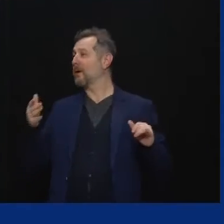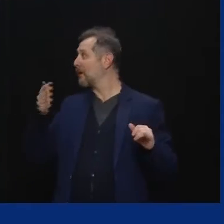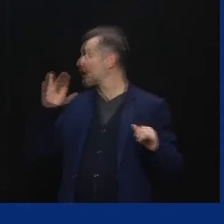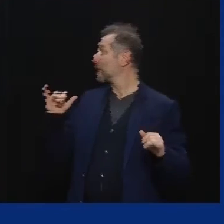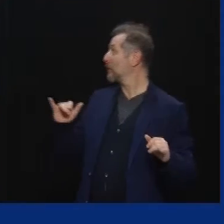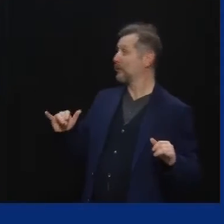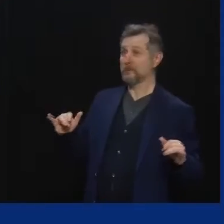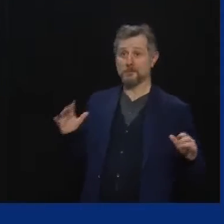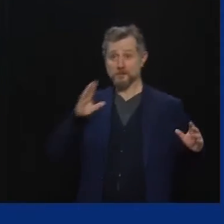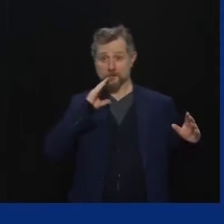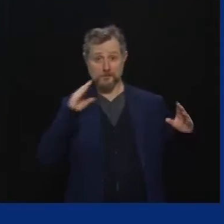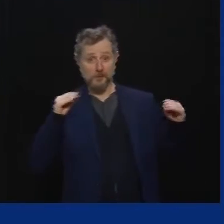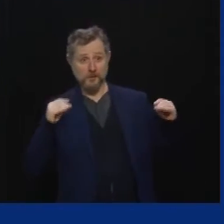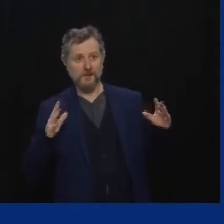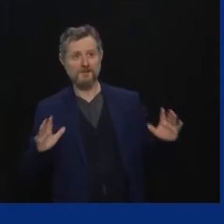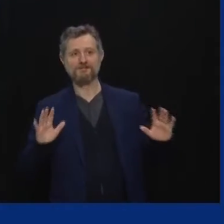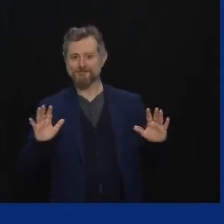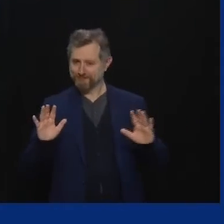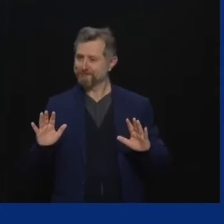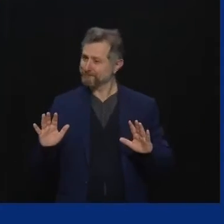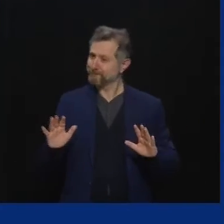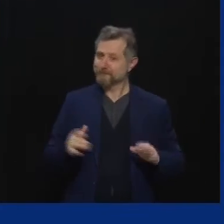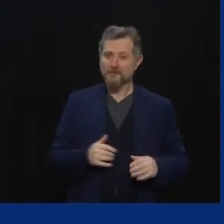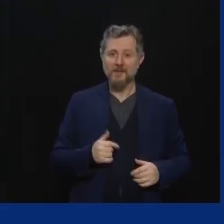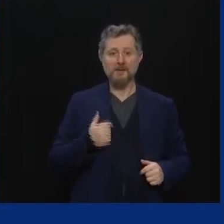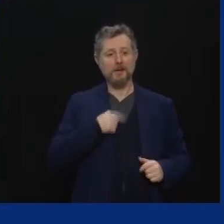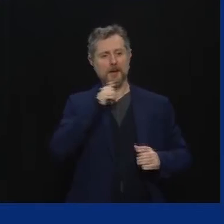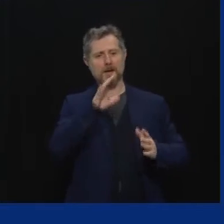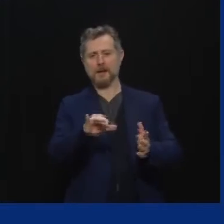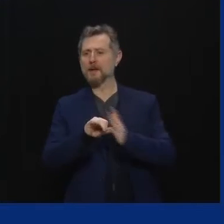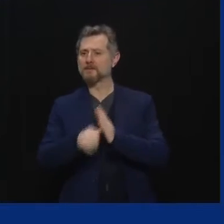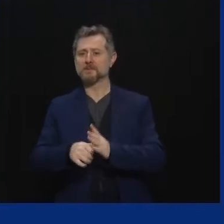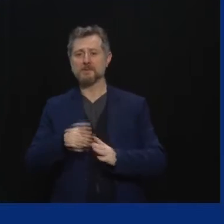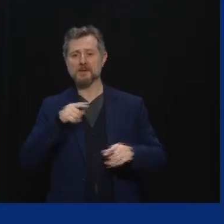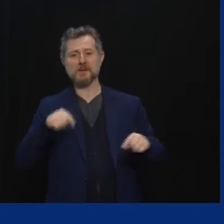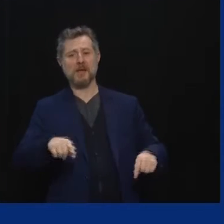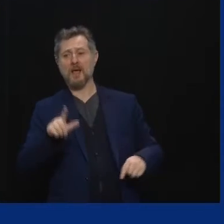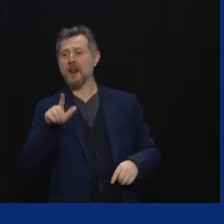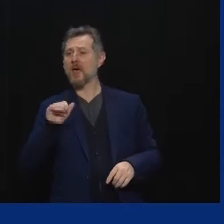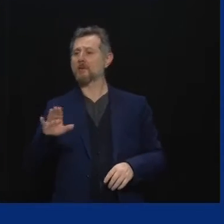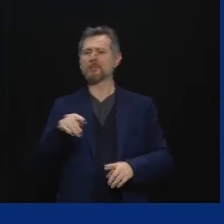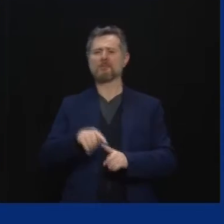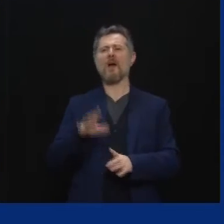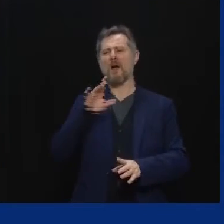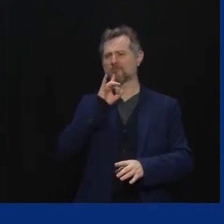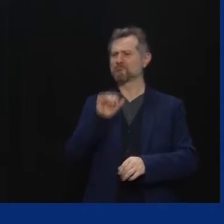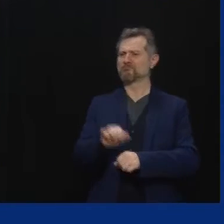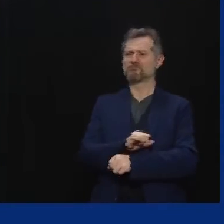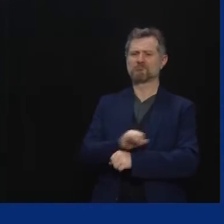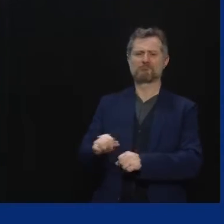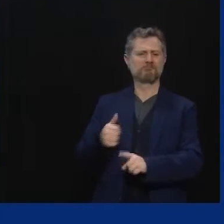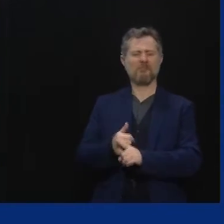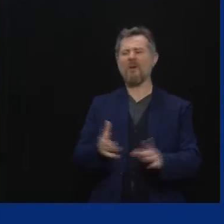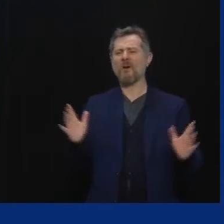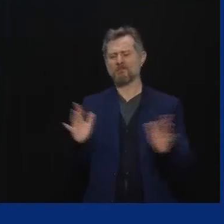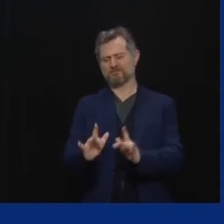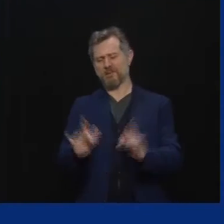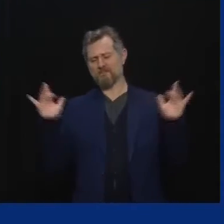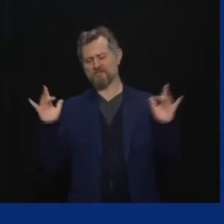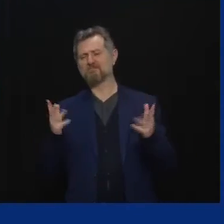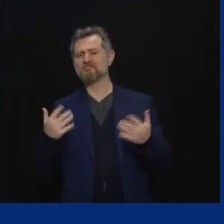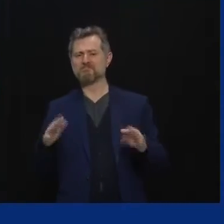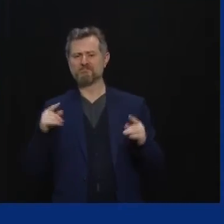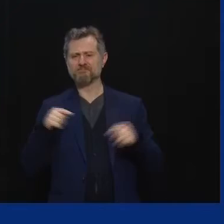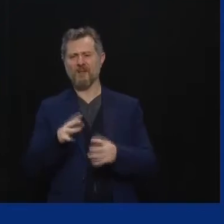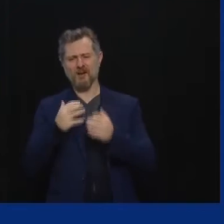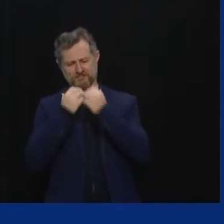of what a jewel we have in New York State in this lab. And the fact that we have not detected it may mean